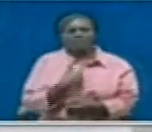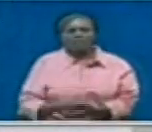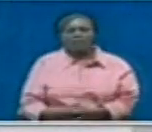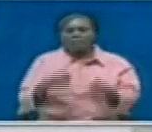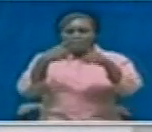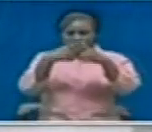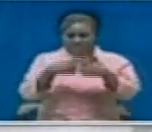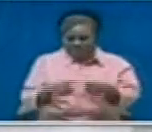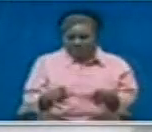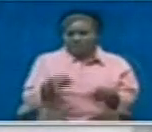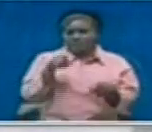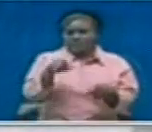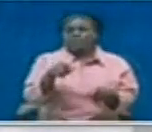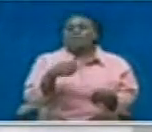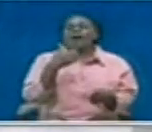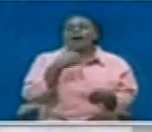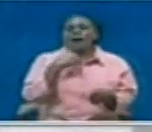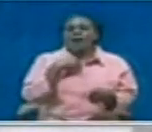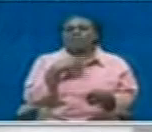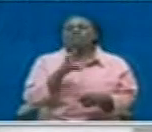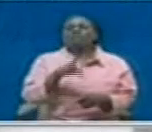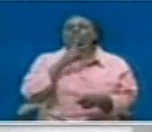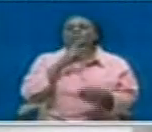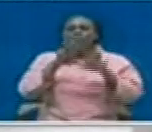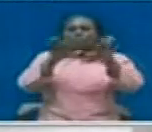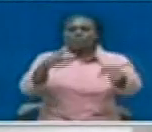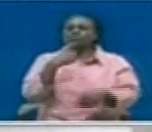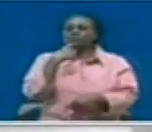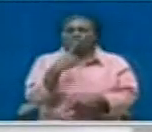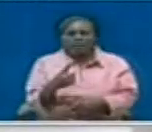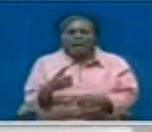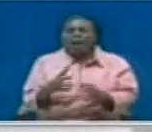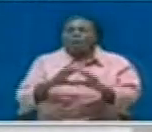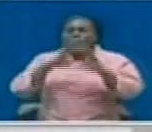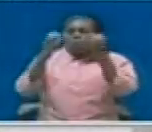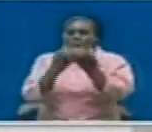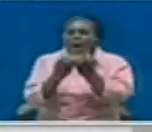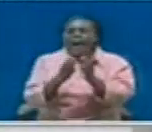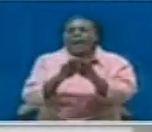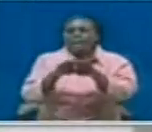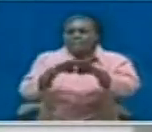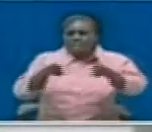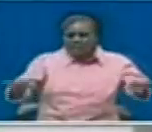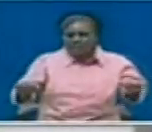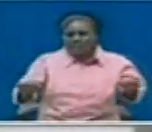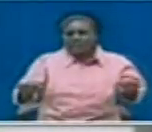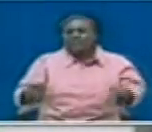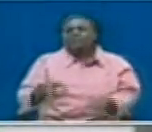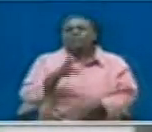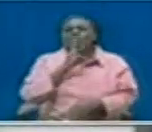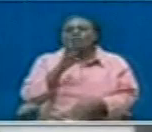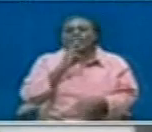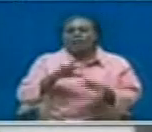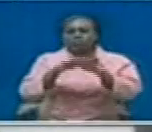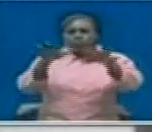But like an oasis in the desert stands Lake Turkana, the world's largest permanent desert lake.